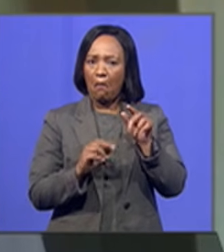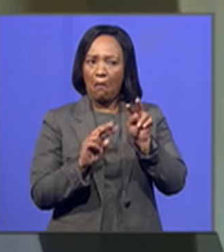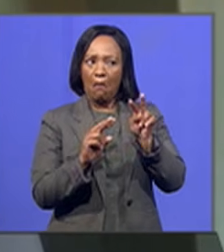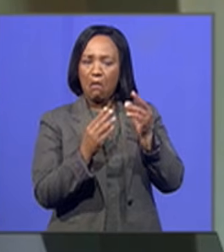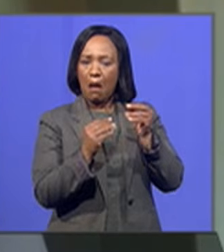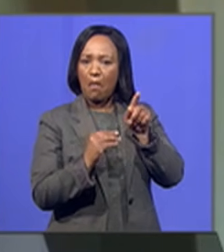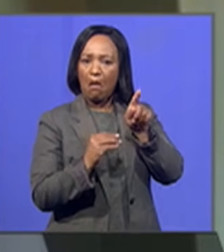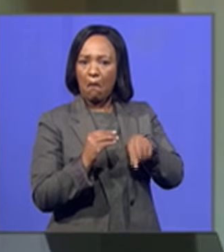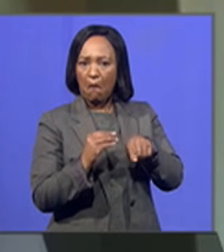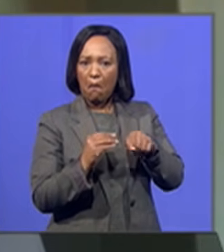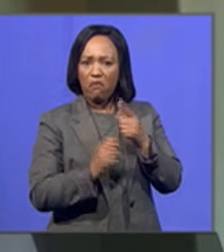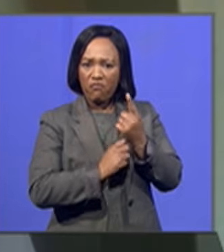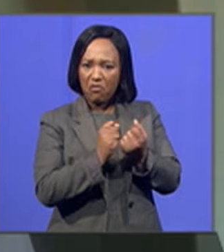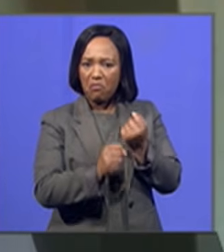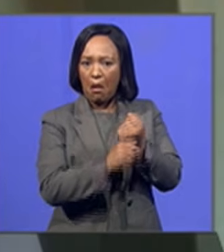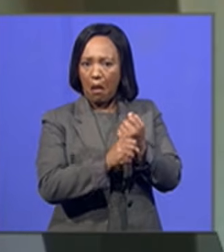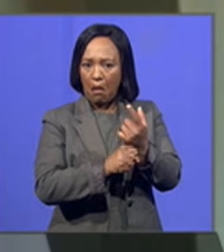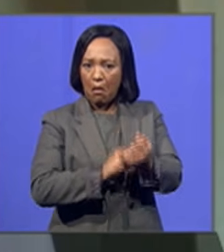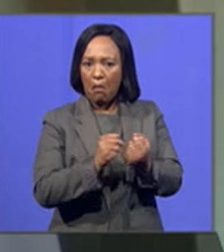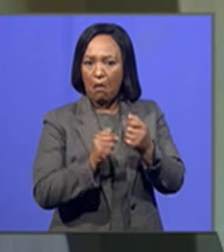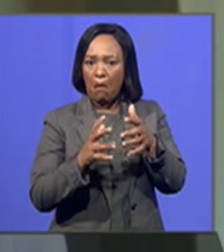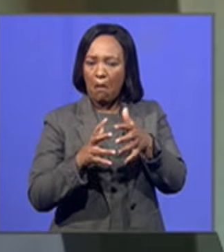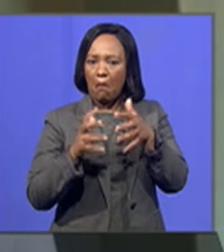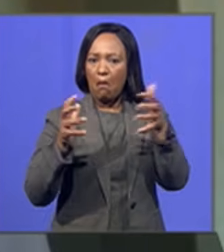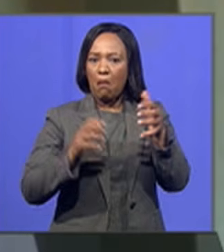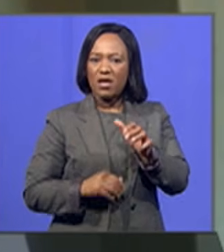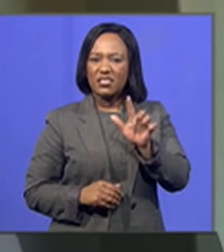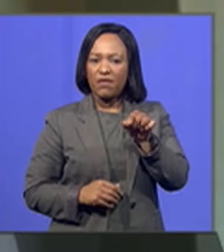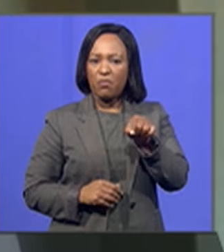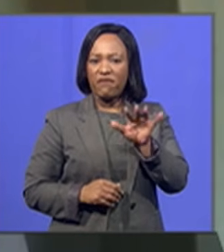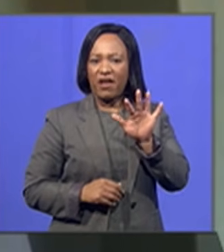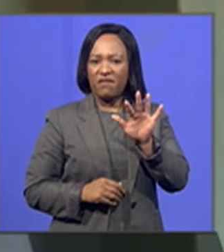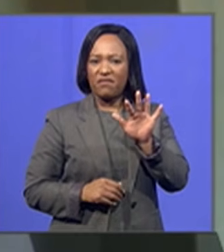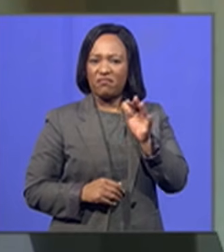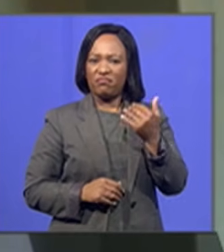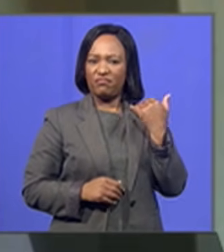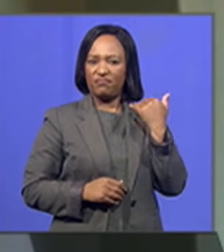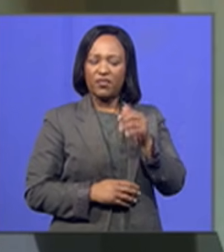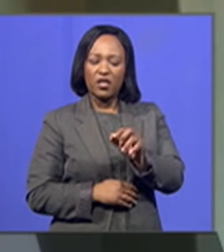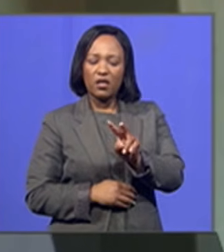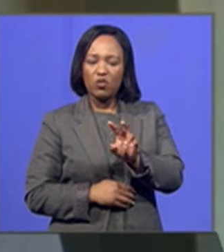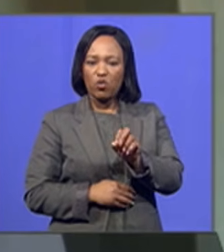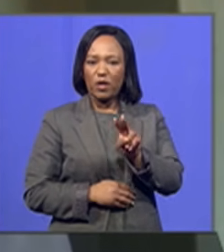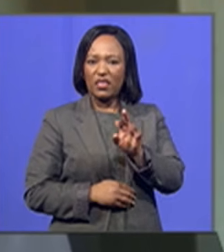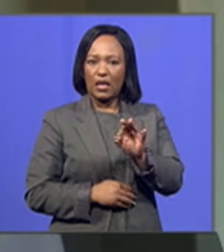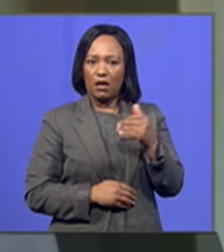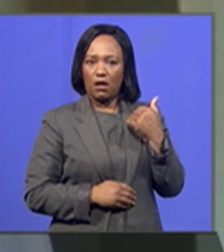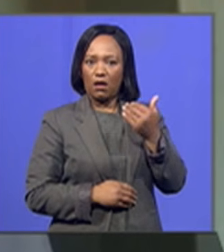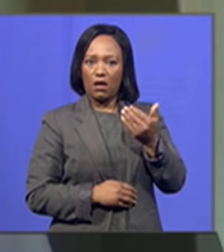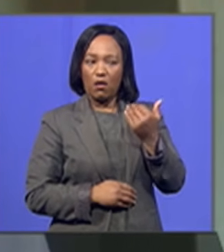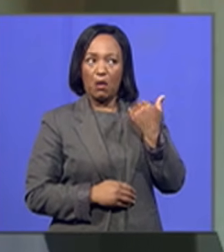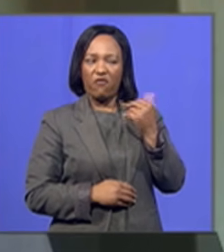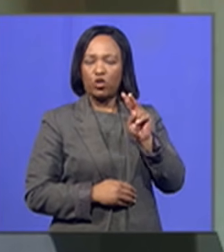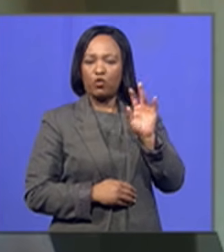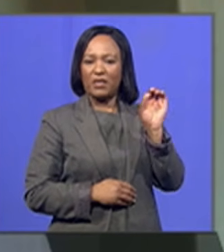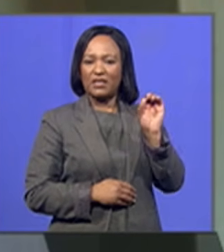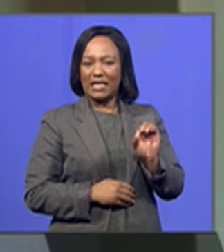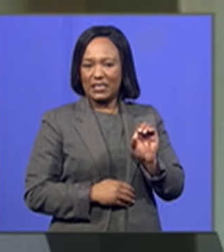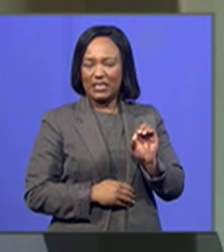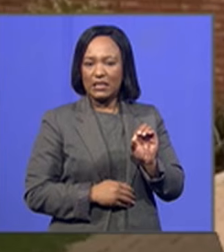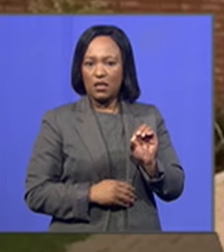year on year growth to 7.5% from back in 2023 when it was nearer to 2%. So it was